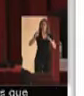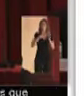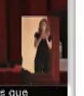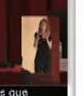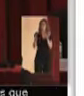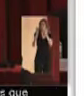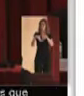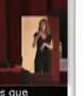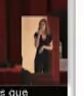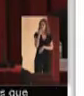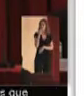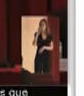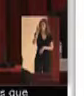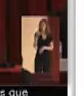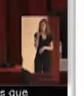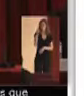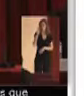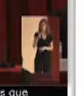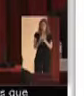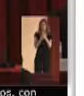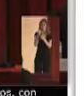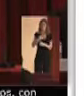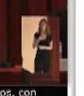arbitrary codification of the sounds.